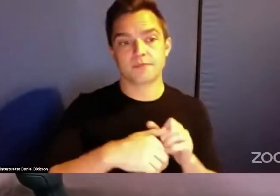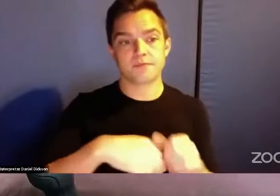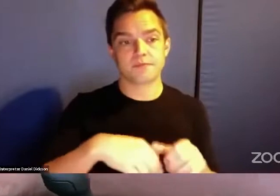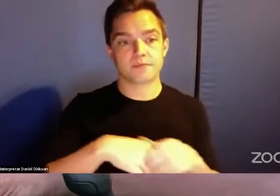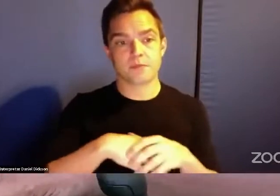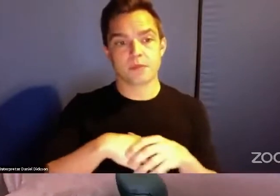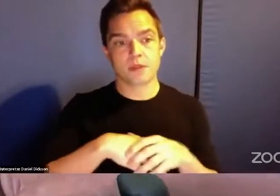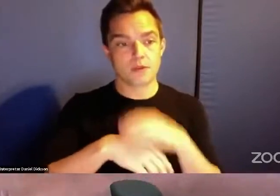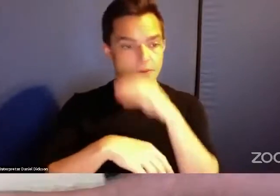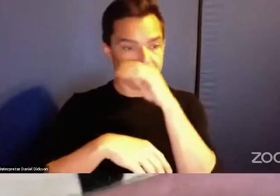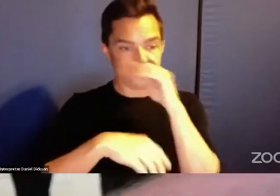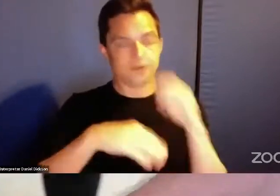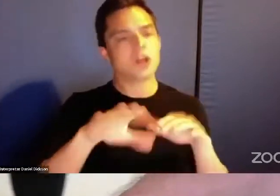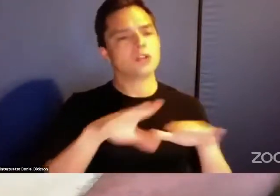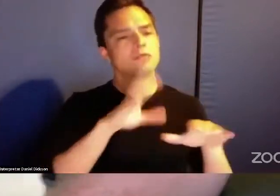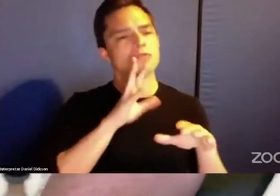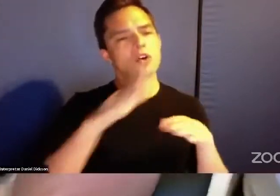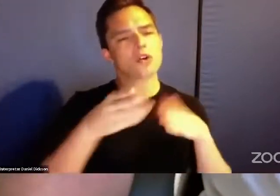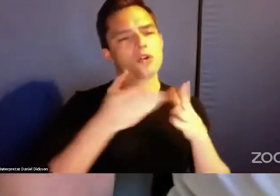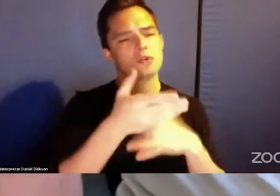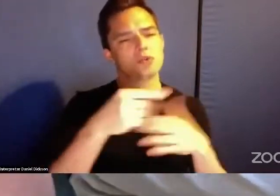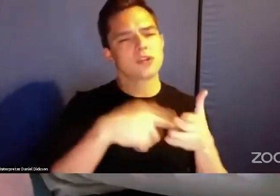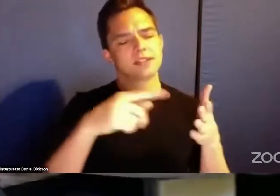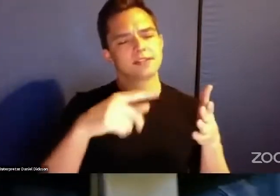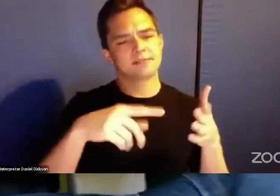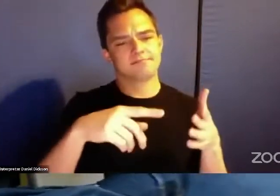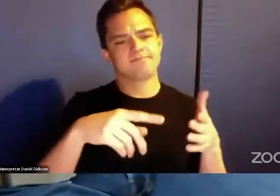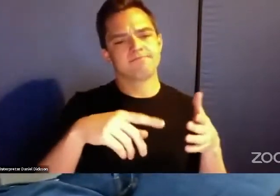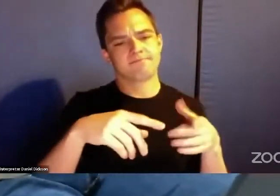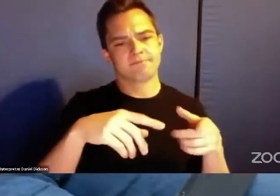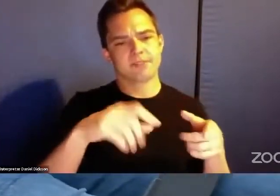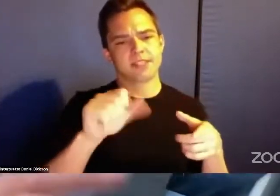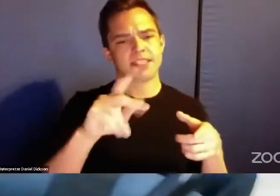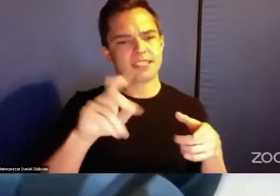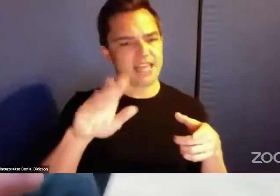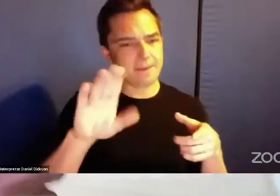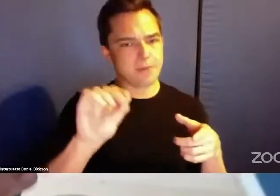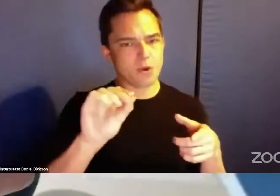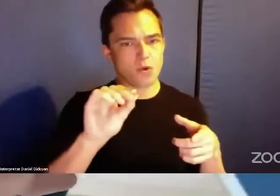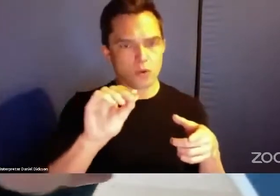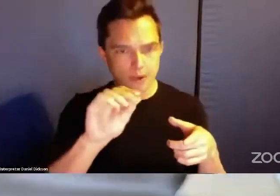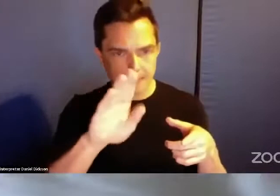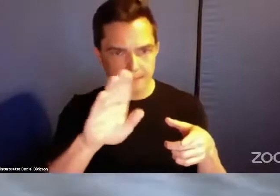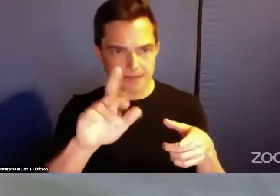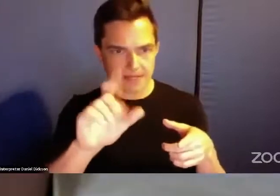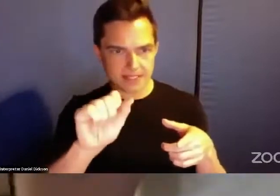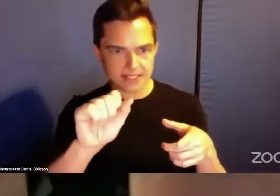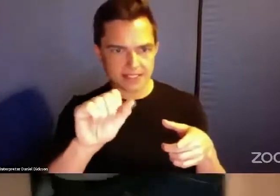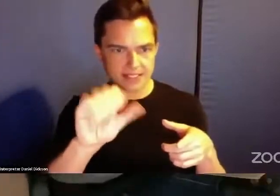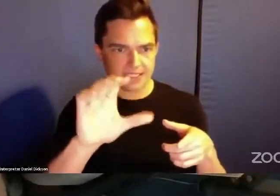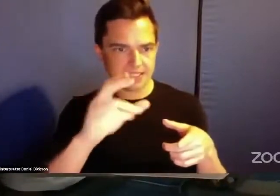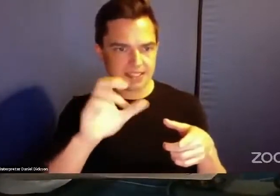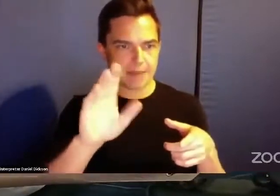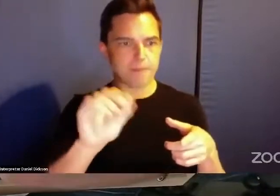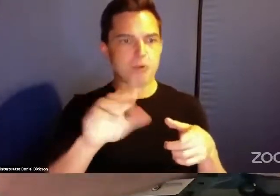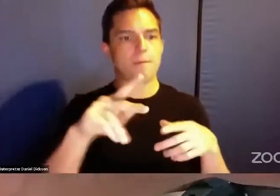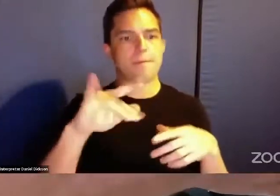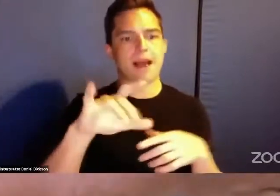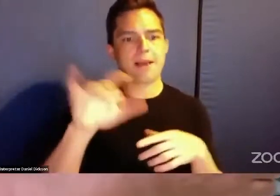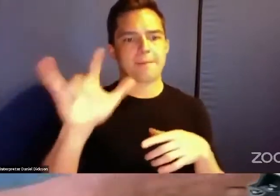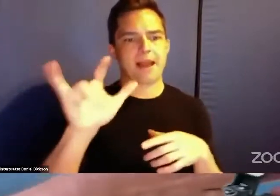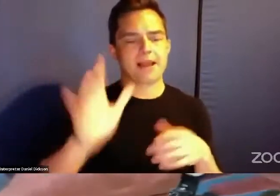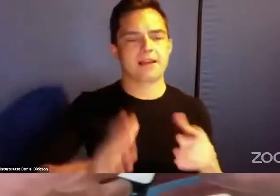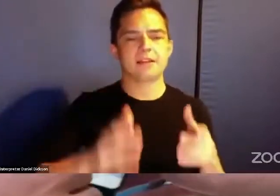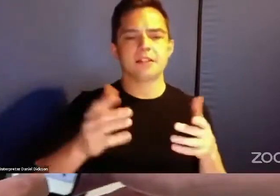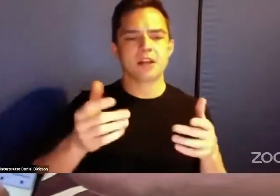process here of the Skebo pilot. It's Christian Rusterholz, just making a few last-minute adjustments there, Roland. Yes,